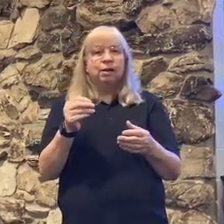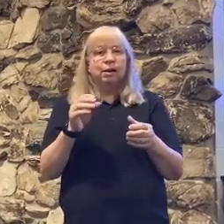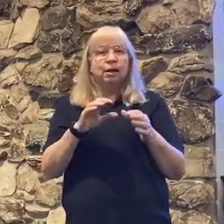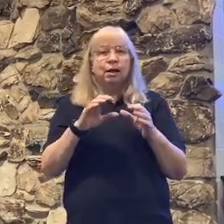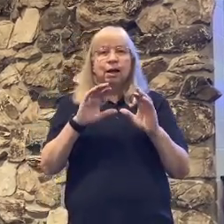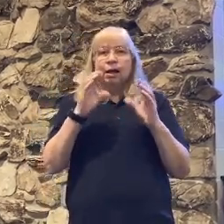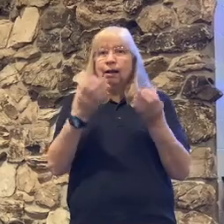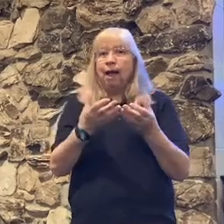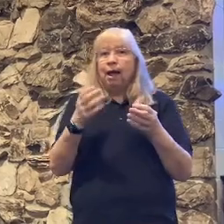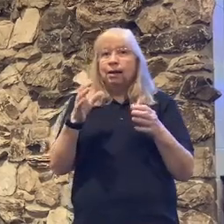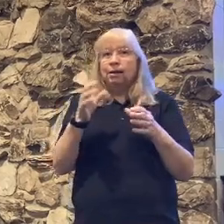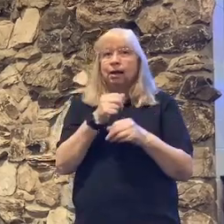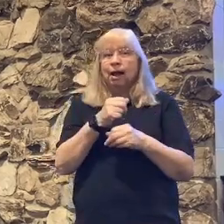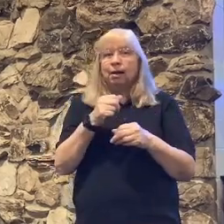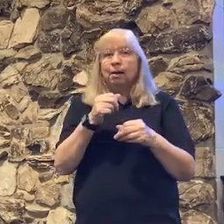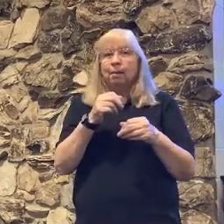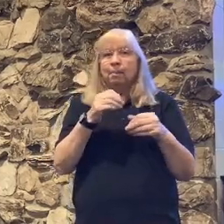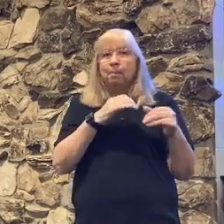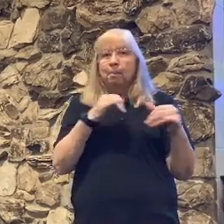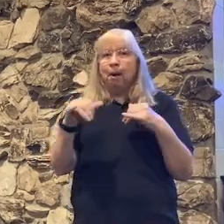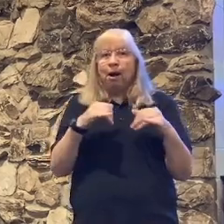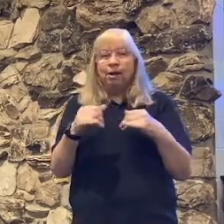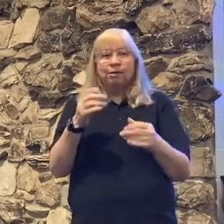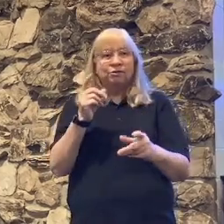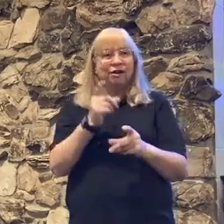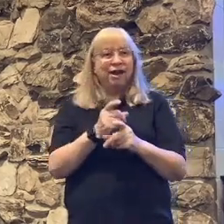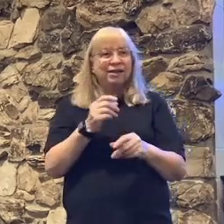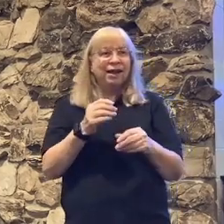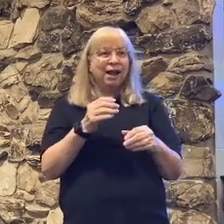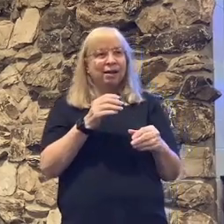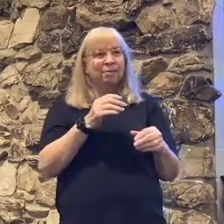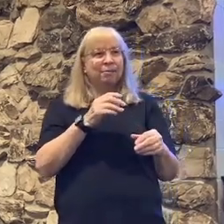party. Right? We got a pizza party.